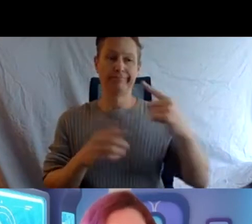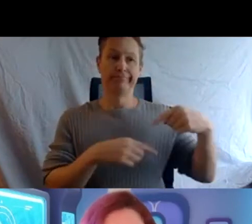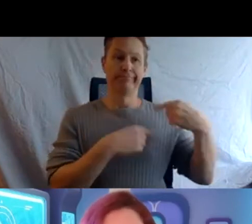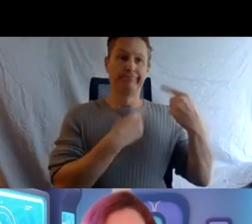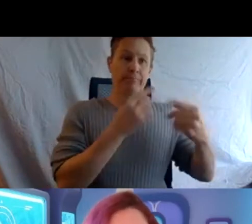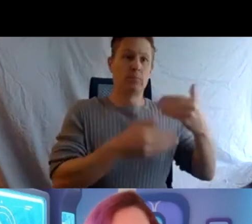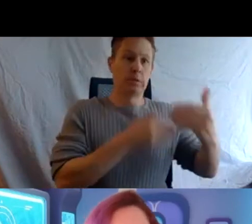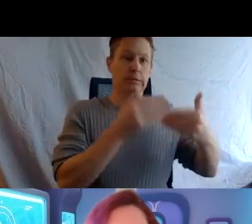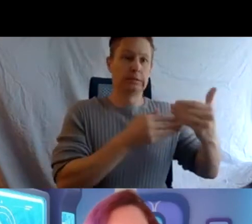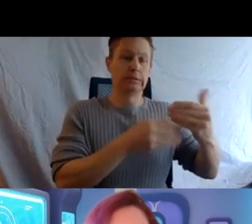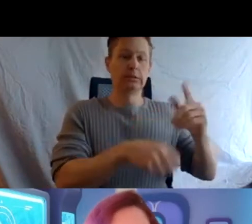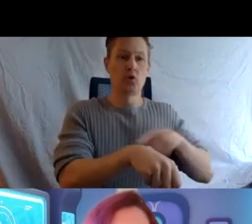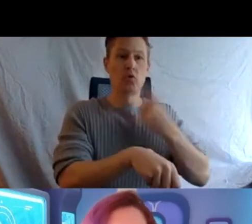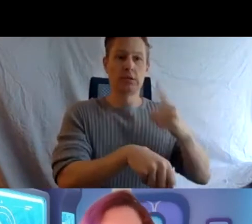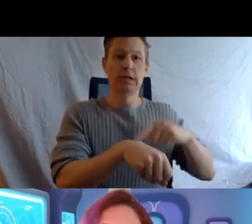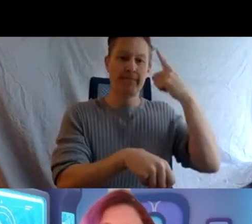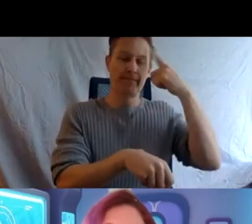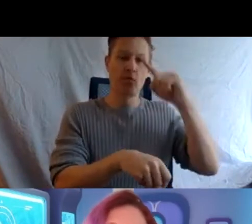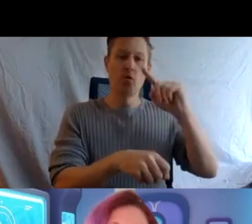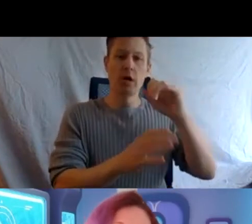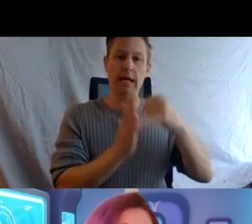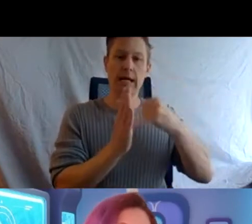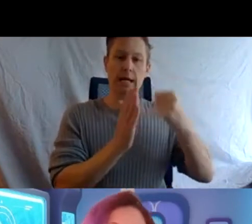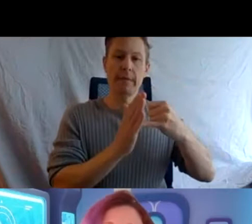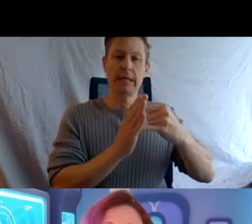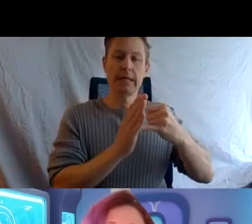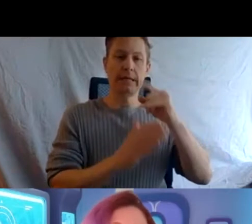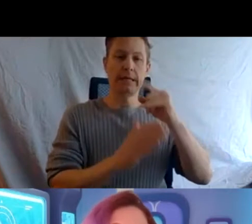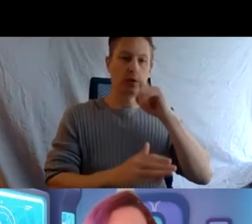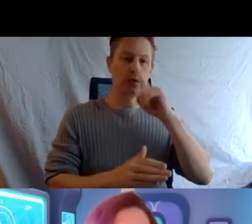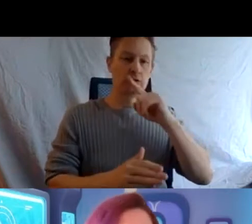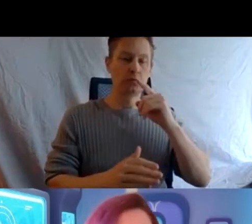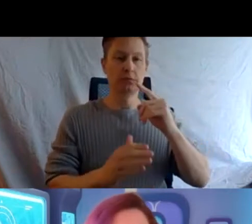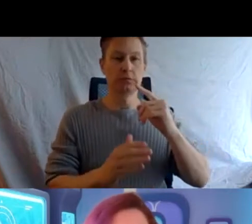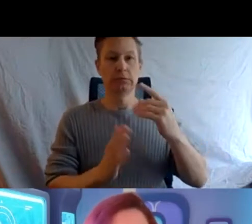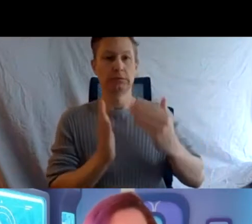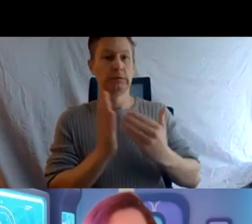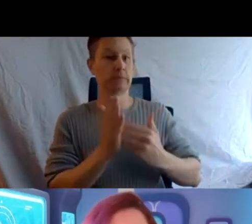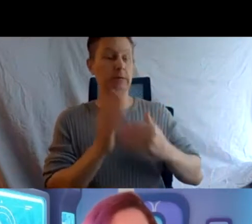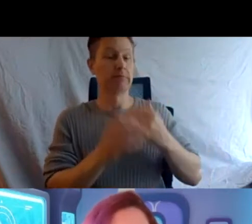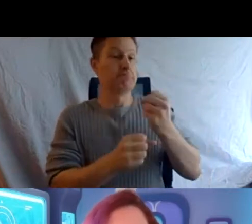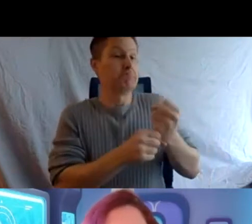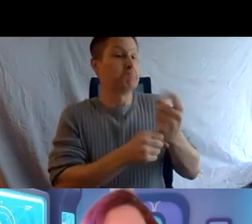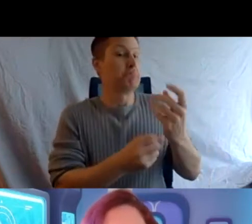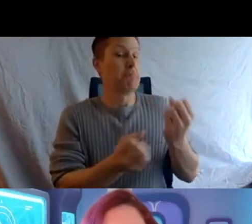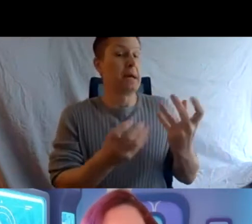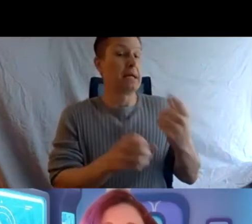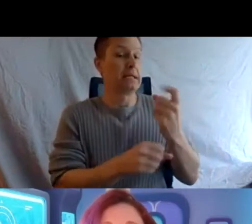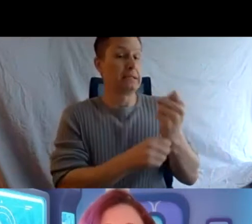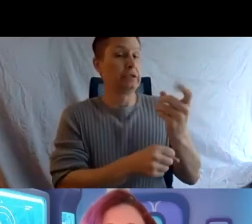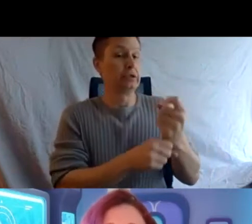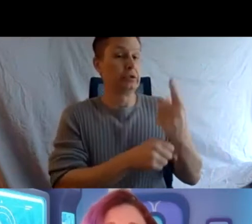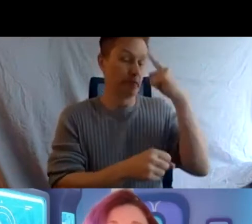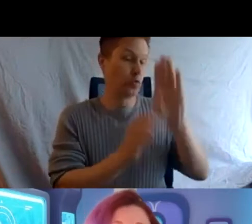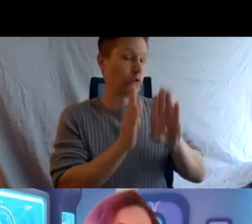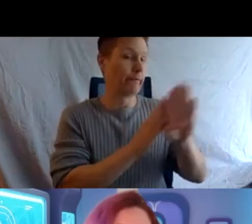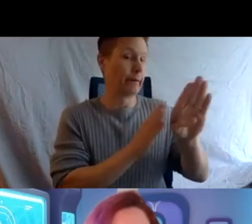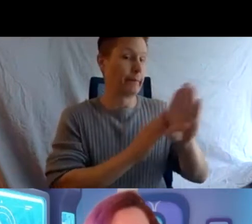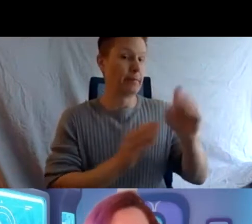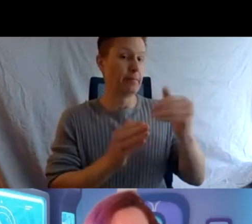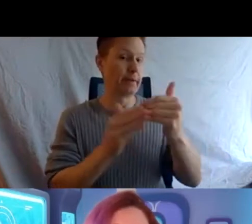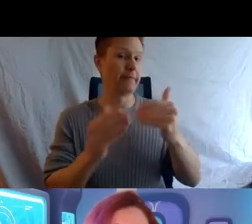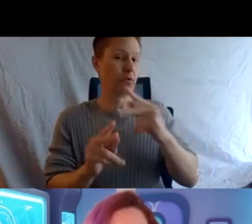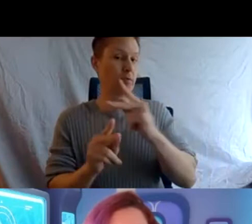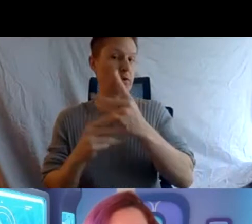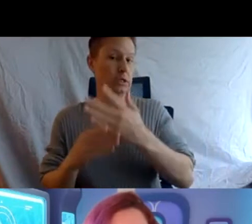very long. So things go into development, it could be years before it actually goes into production. So when I came along, we already